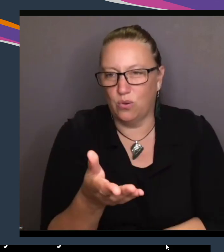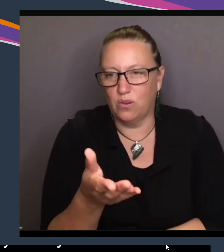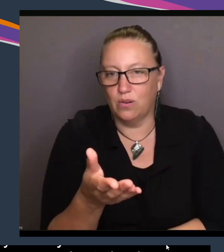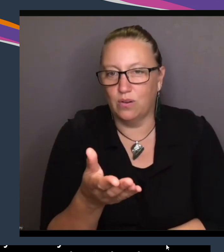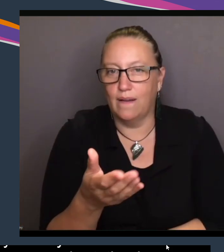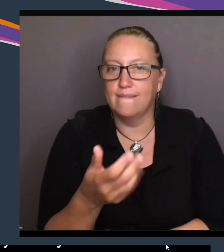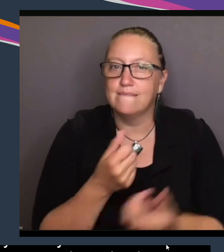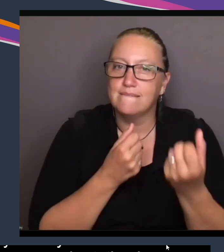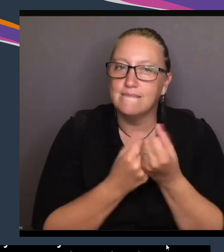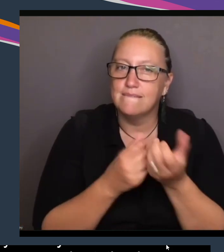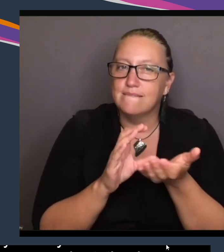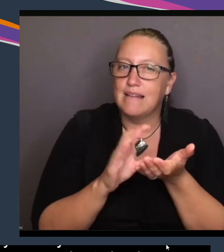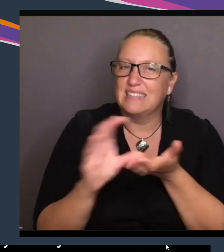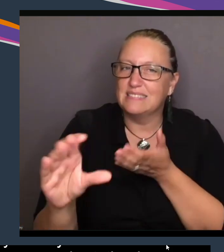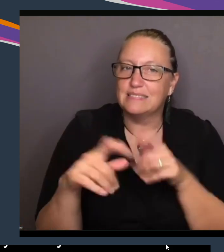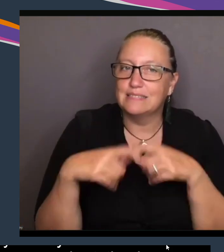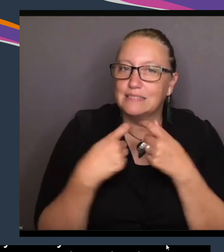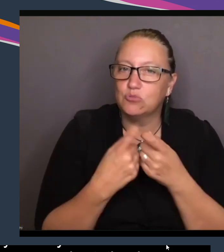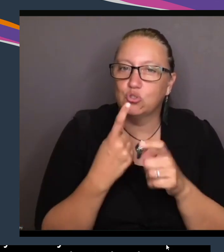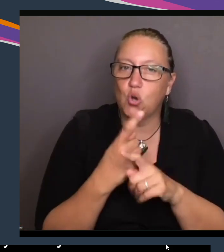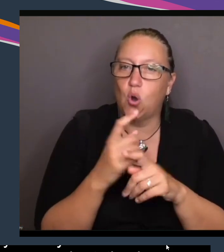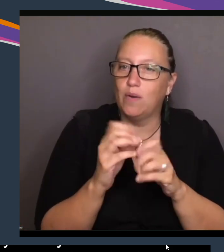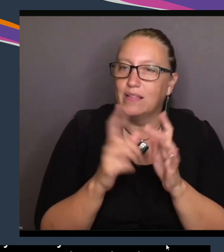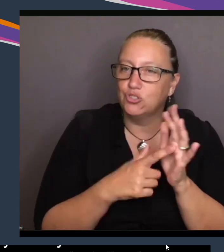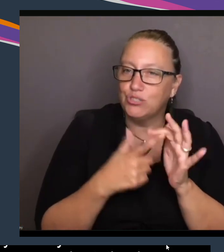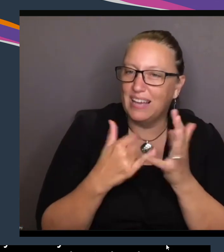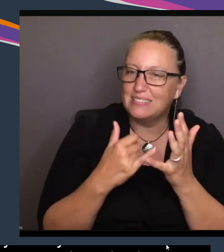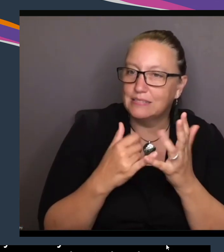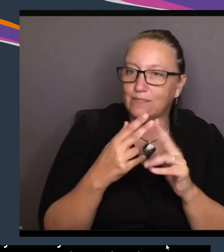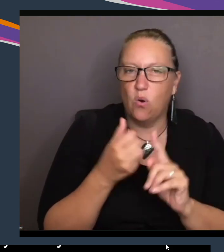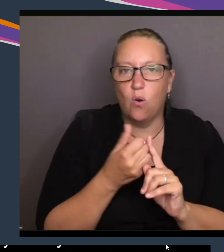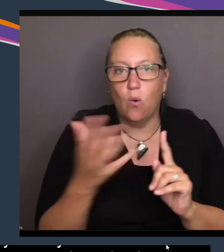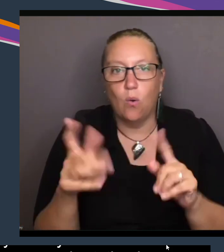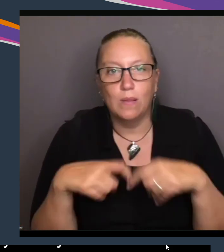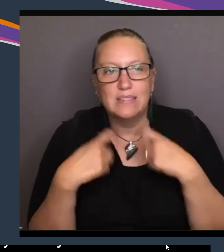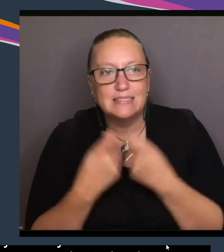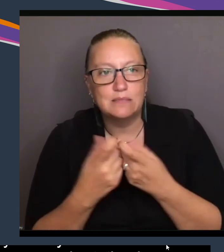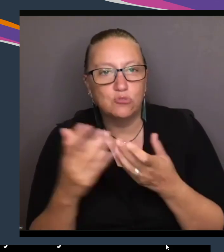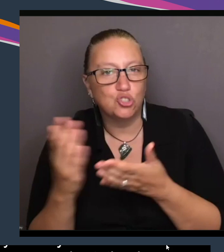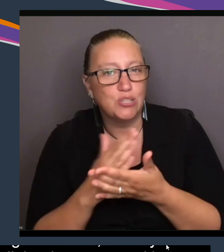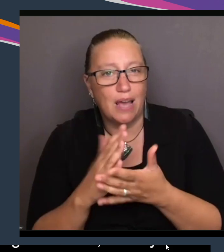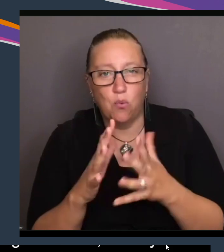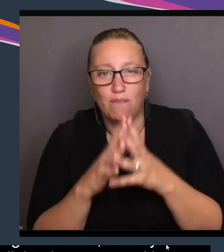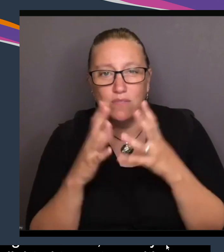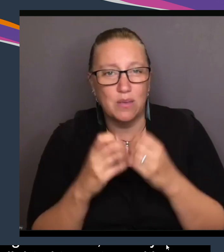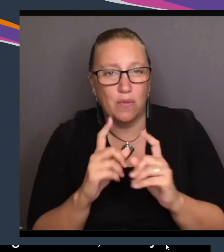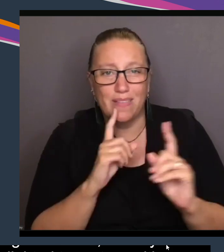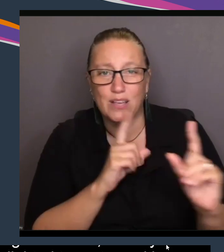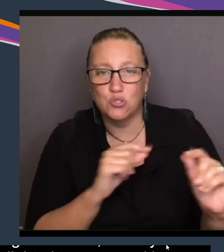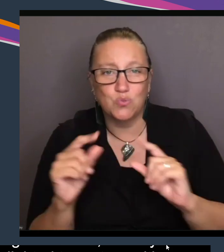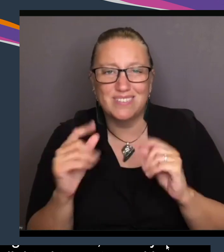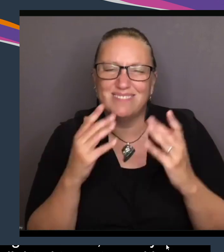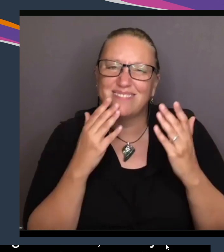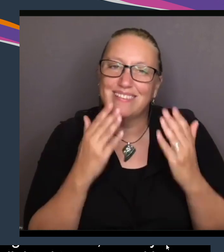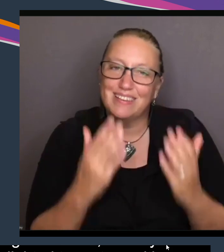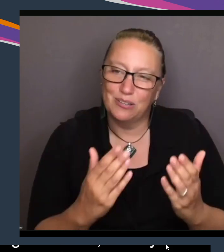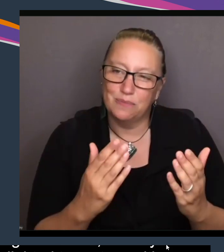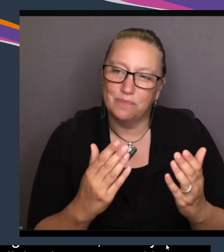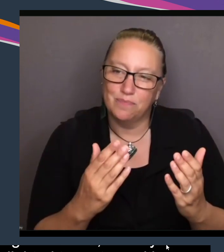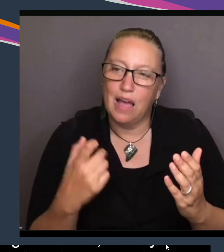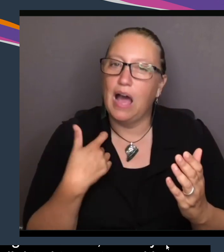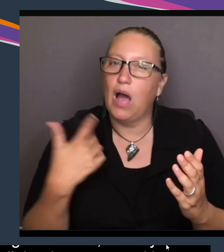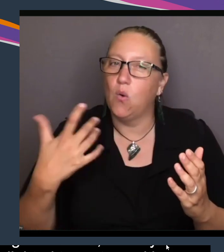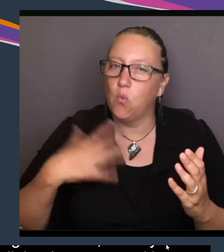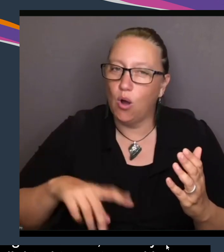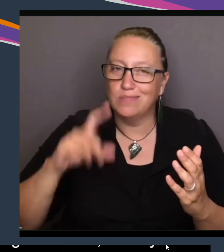Jess, and to all the teams who have shared what they're doing, thank you. I want to acknowledge